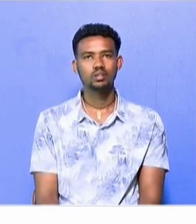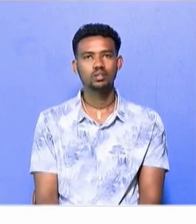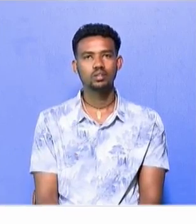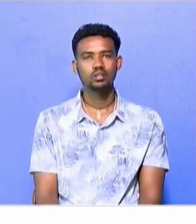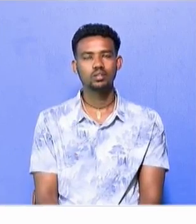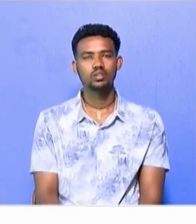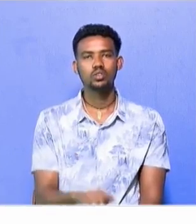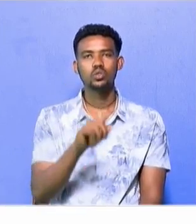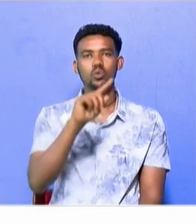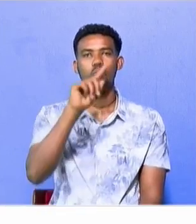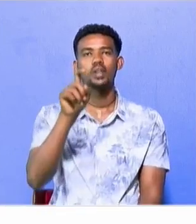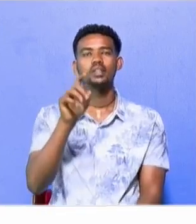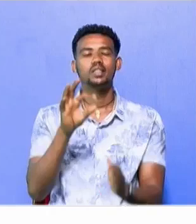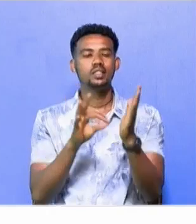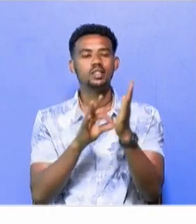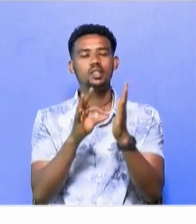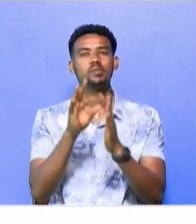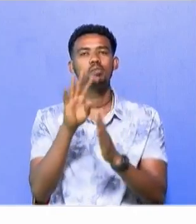Question number 4,